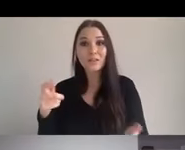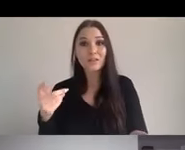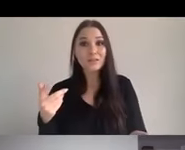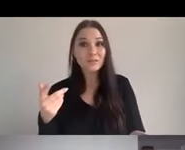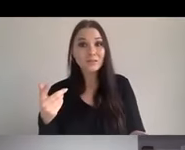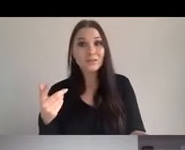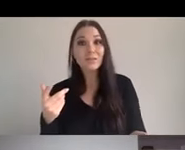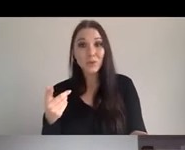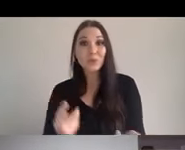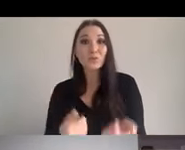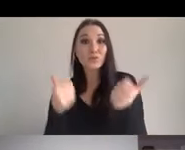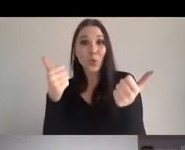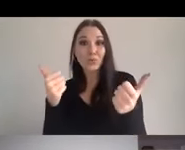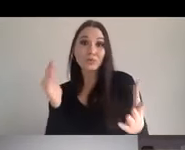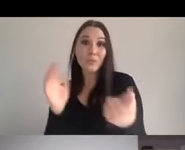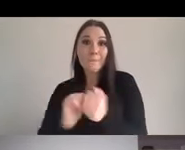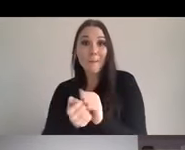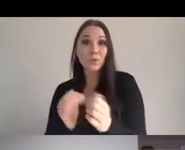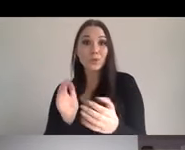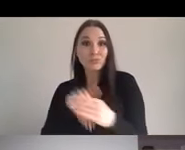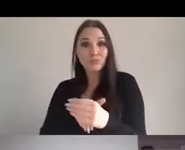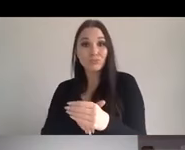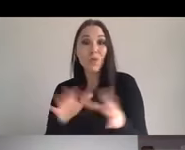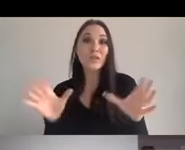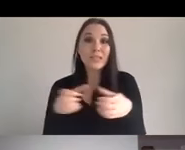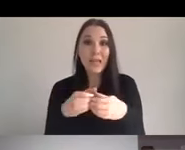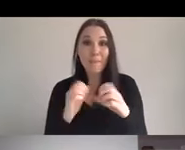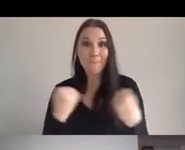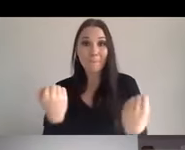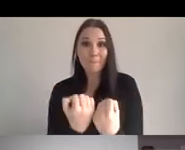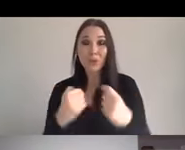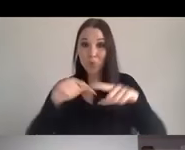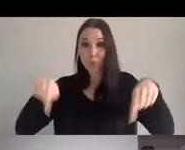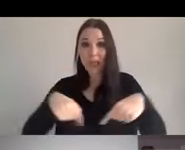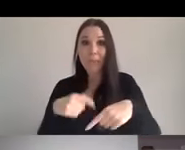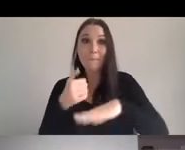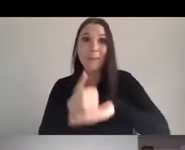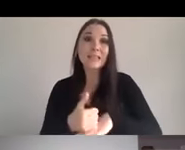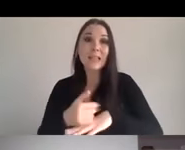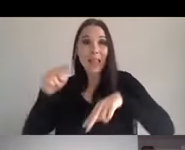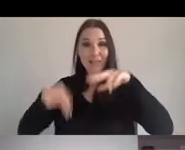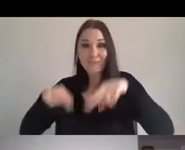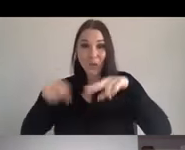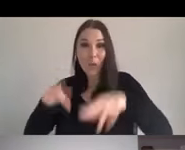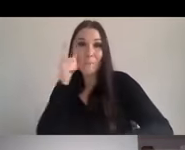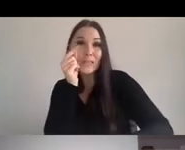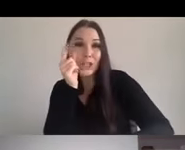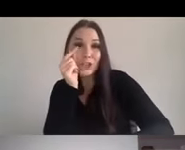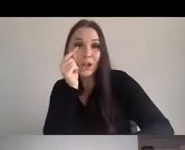a good addition for our team. So we basically have to evaluate their potential.